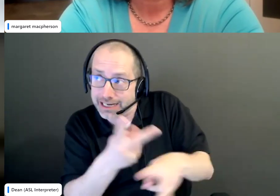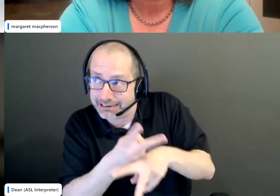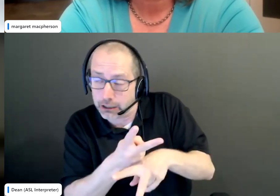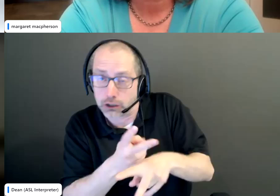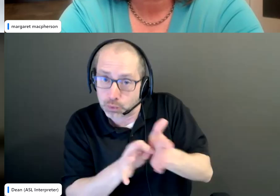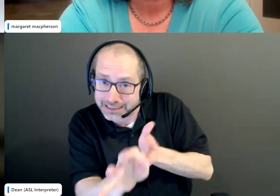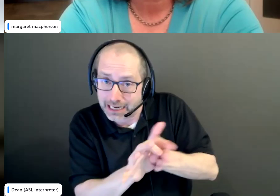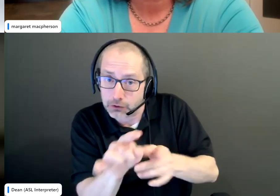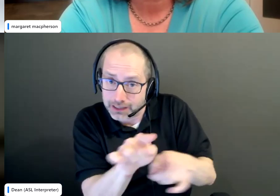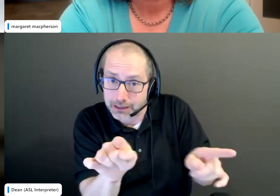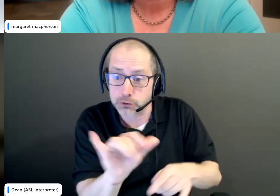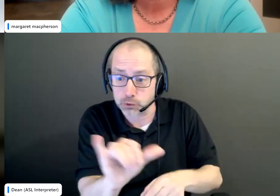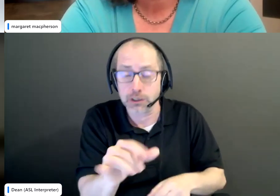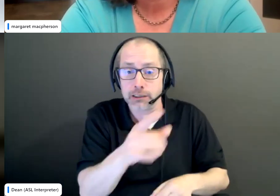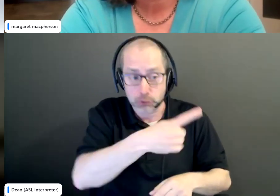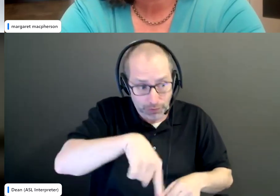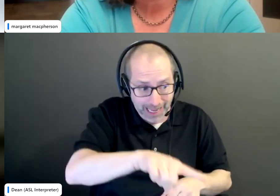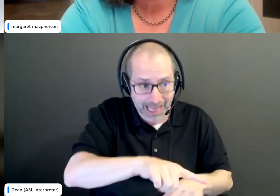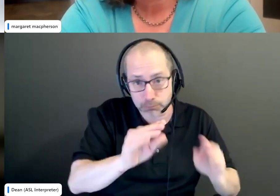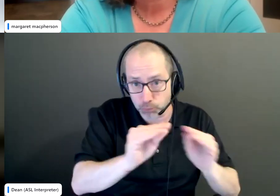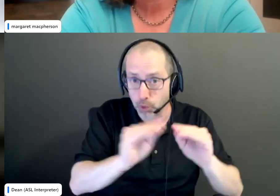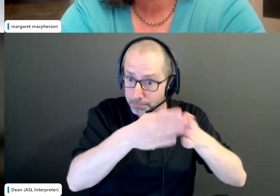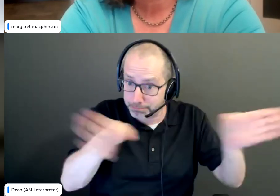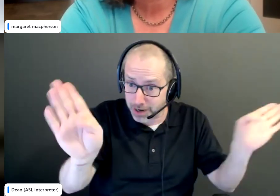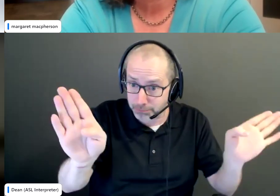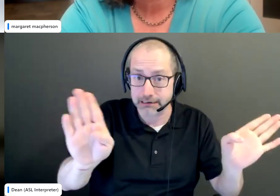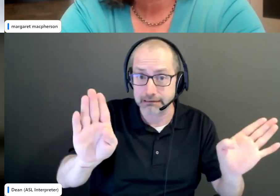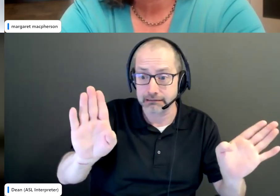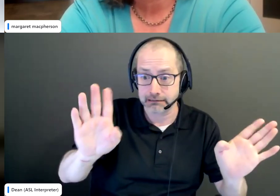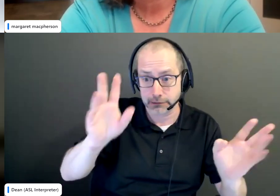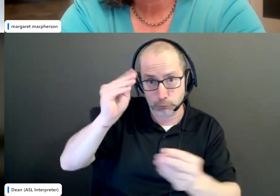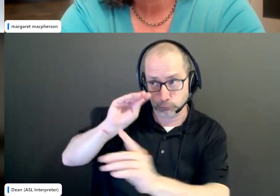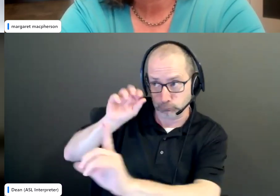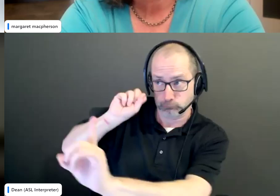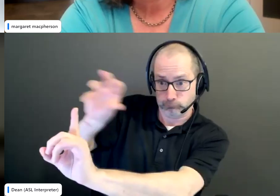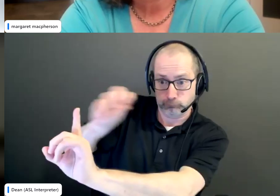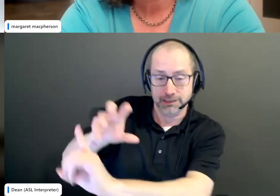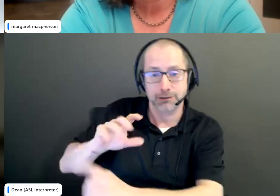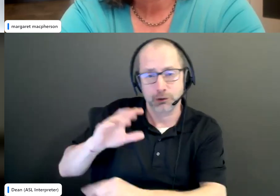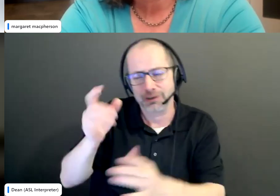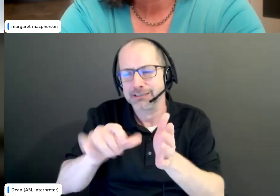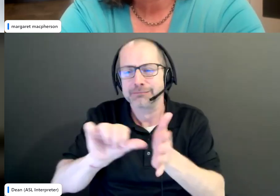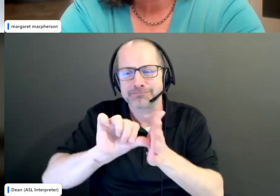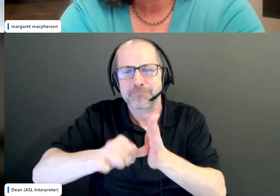and for the public to speak out. So yeah, numbers too are important for government officials.